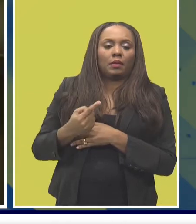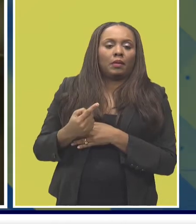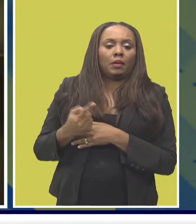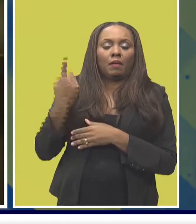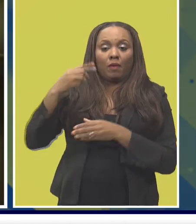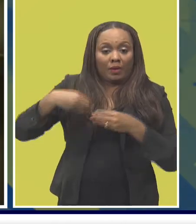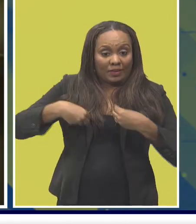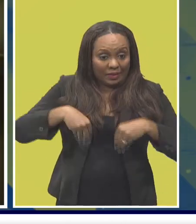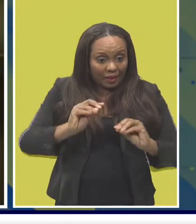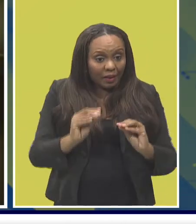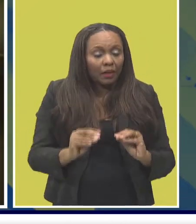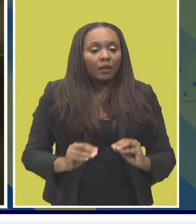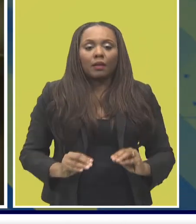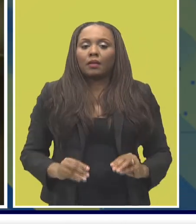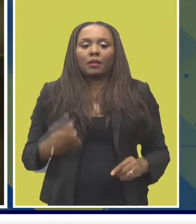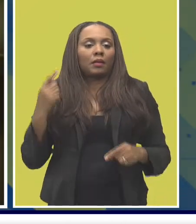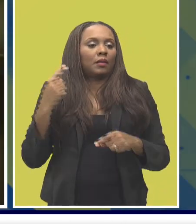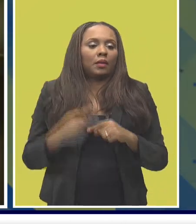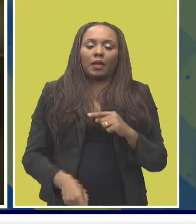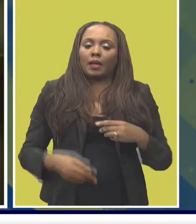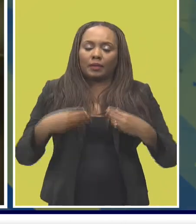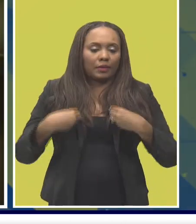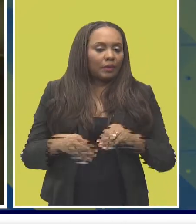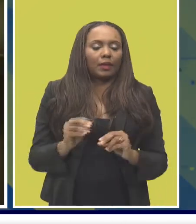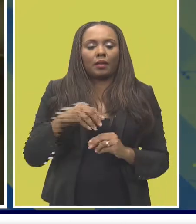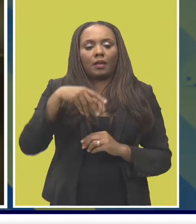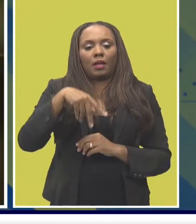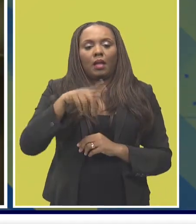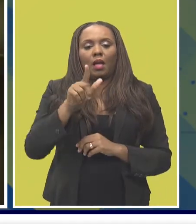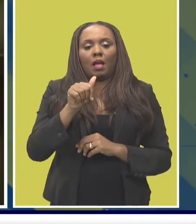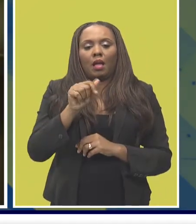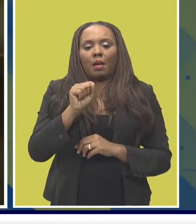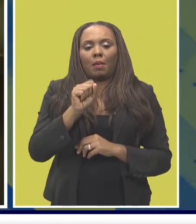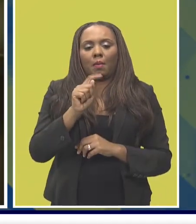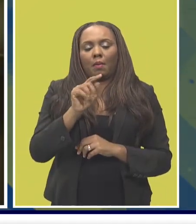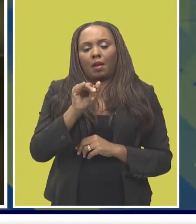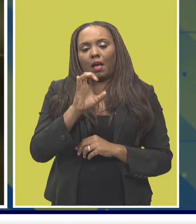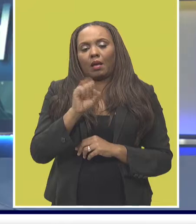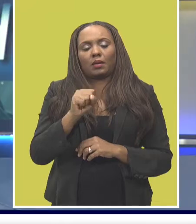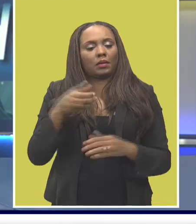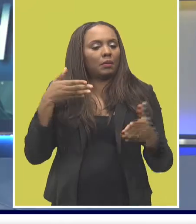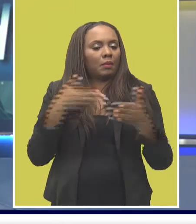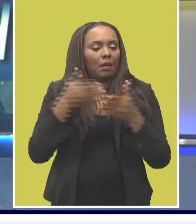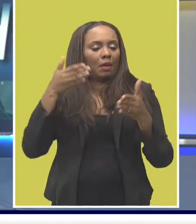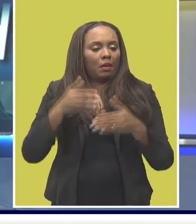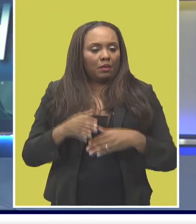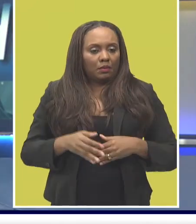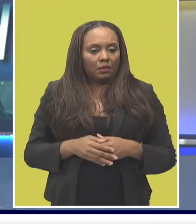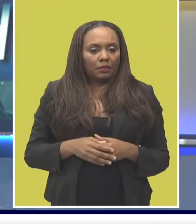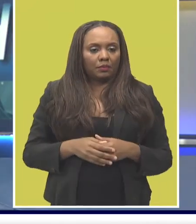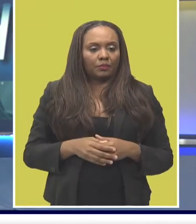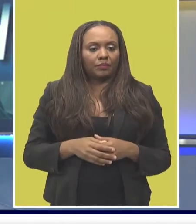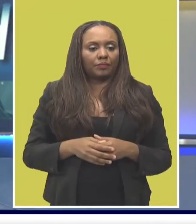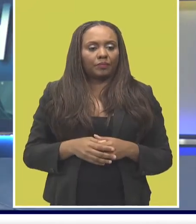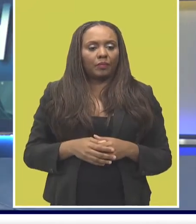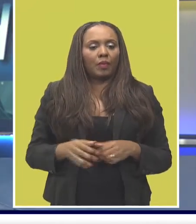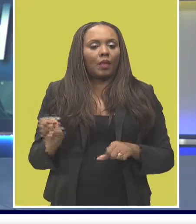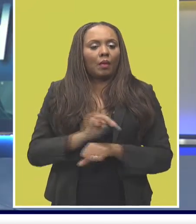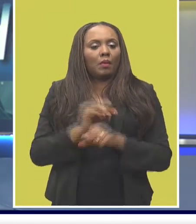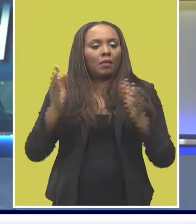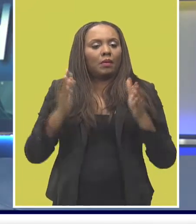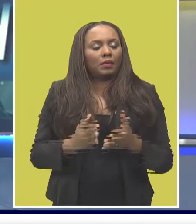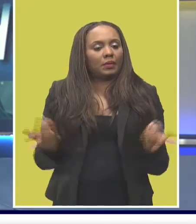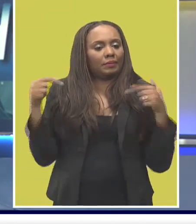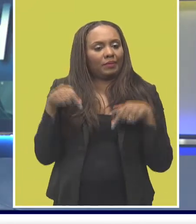of petroleum-based products in Barbados, the ones that we identified as being banned, are banned. Well, Minister Humphrey was a guest on CBC